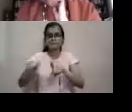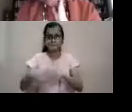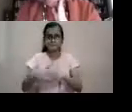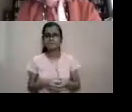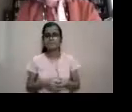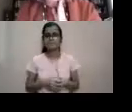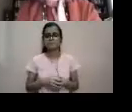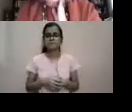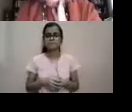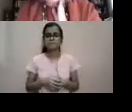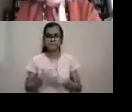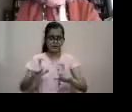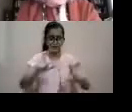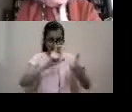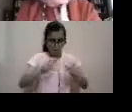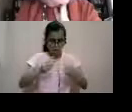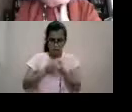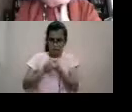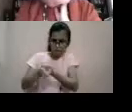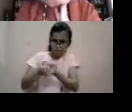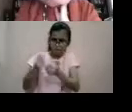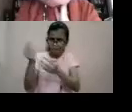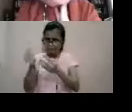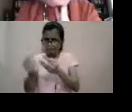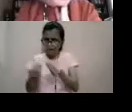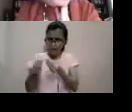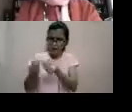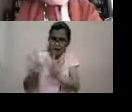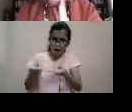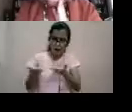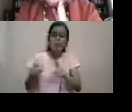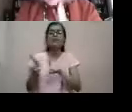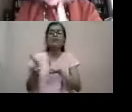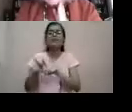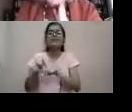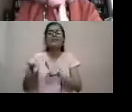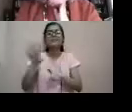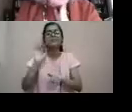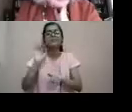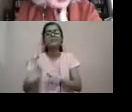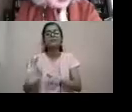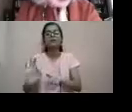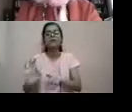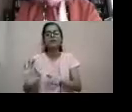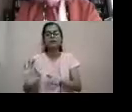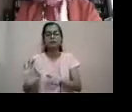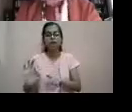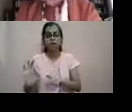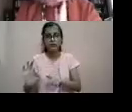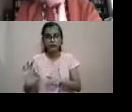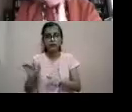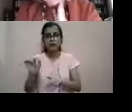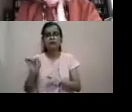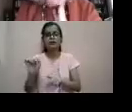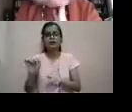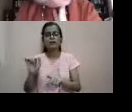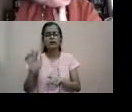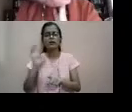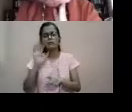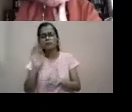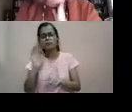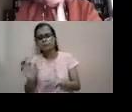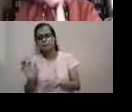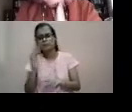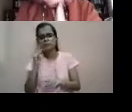which care can be infantilizing. I propose that what is needed is a clear-eyed view